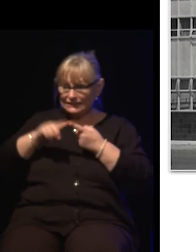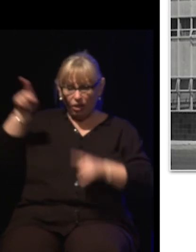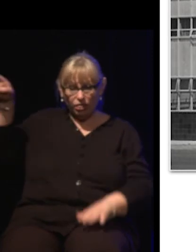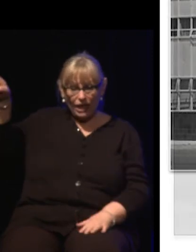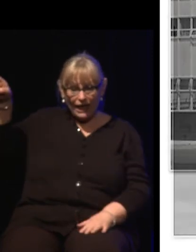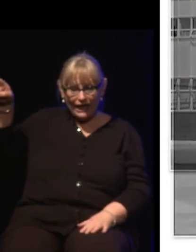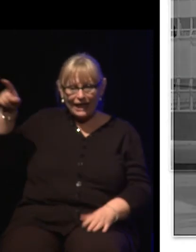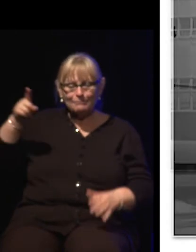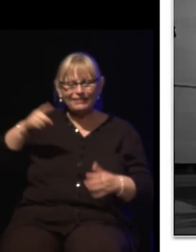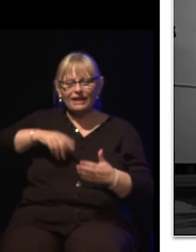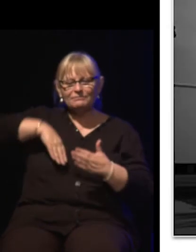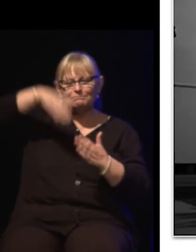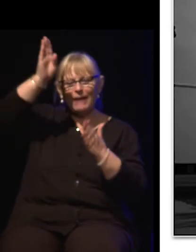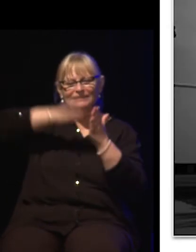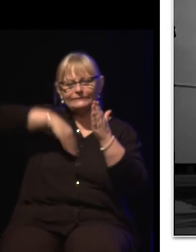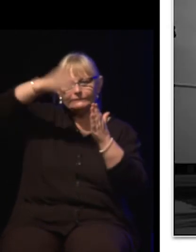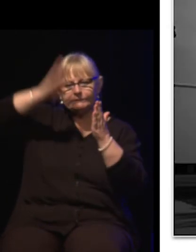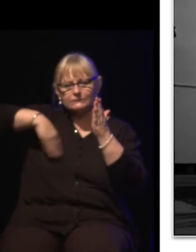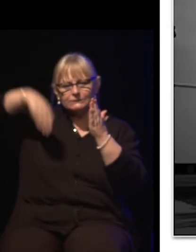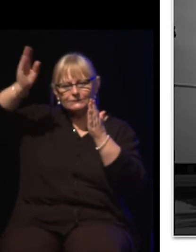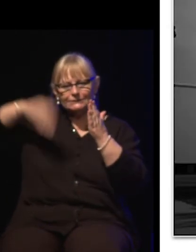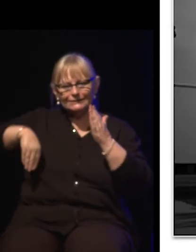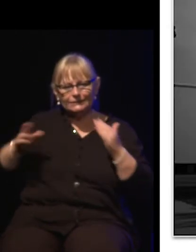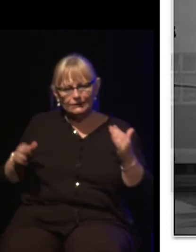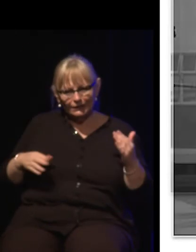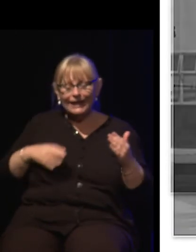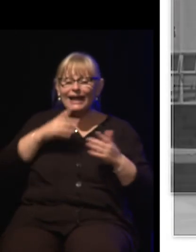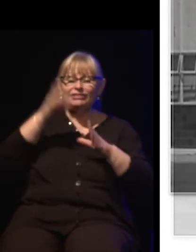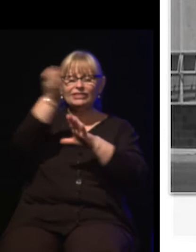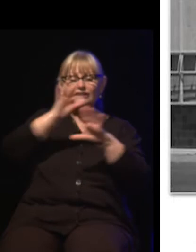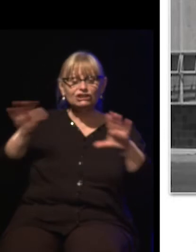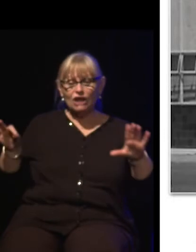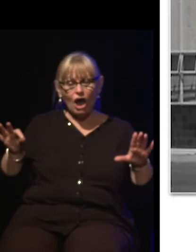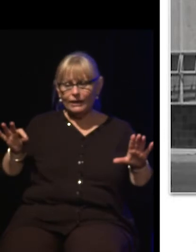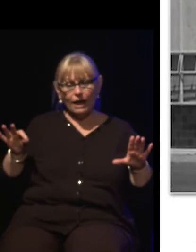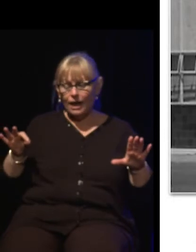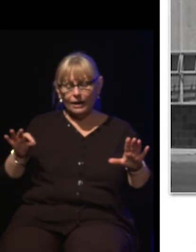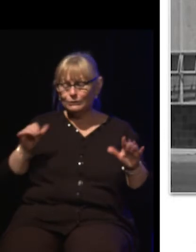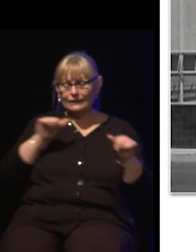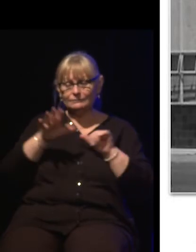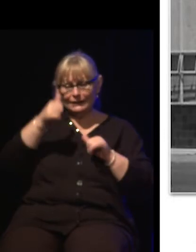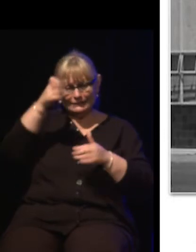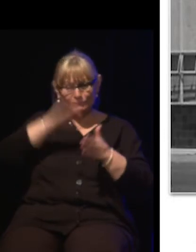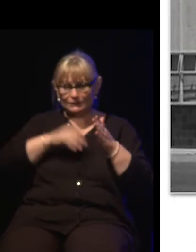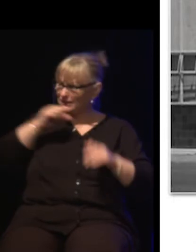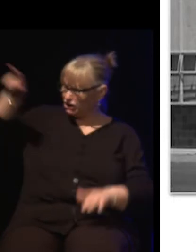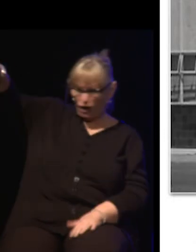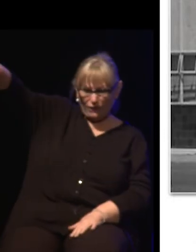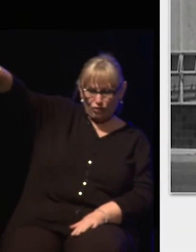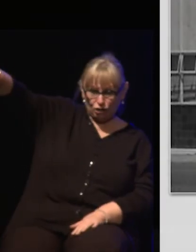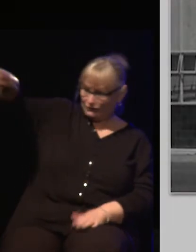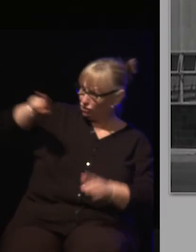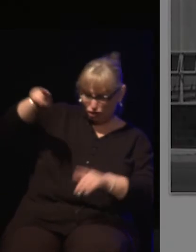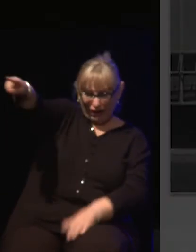there, but they've just been pasted over. So they were inspired by Bauhaus, but now look at what they look like. It's just right across the street over